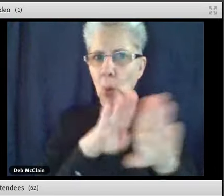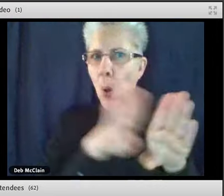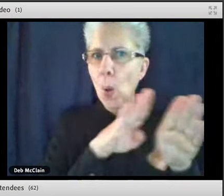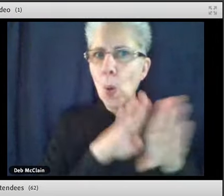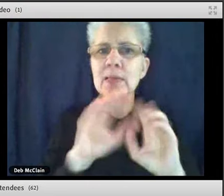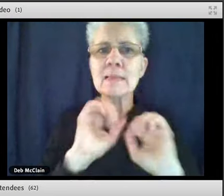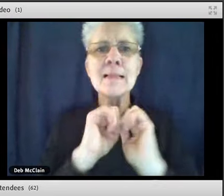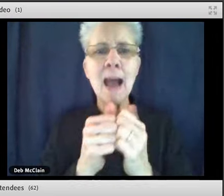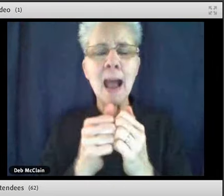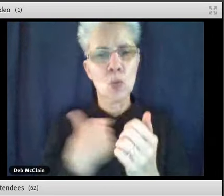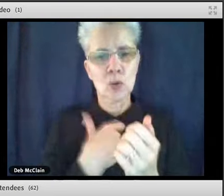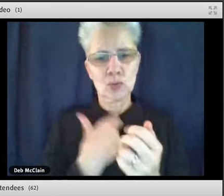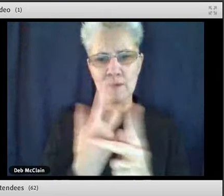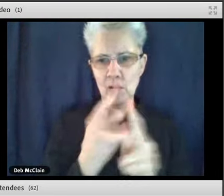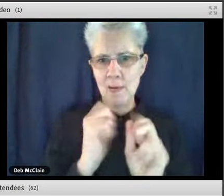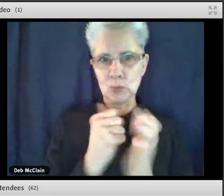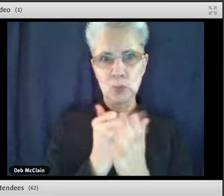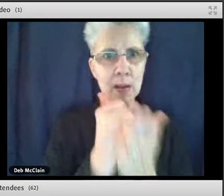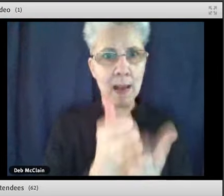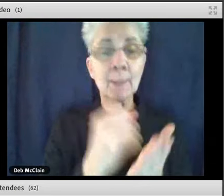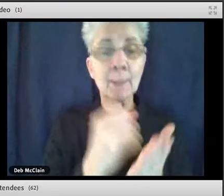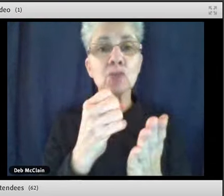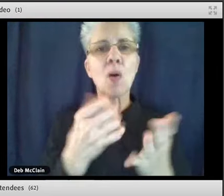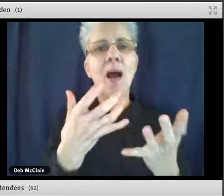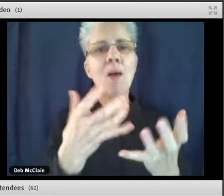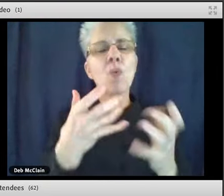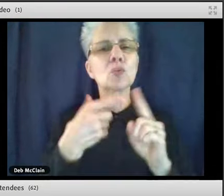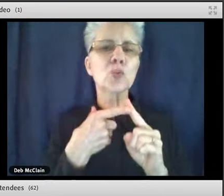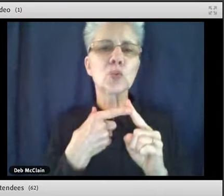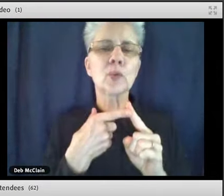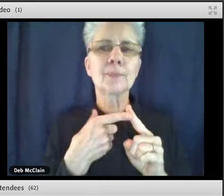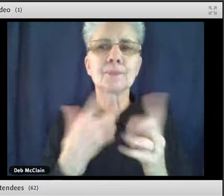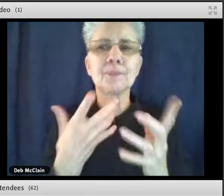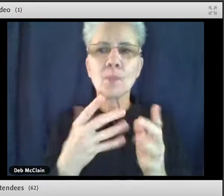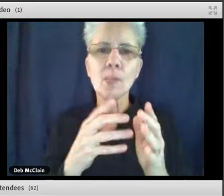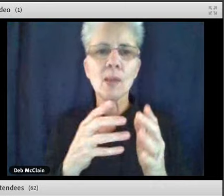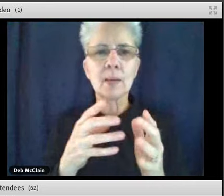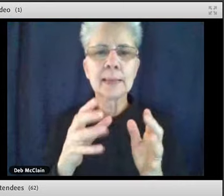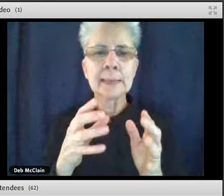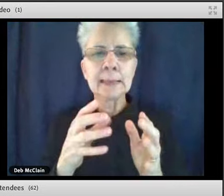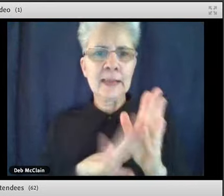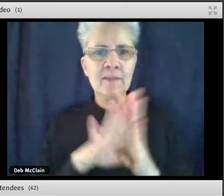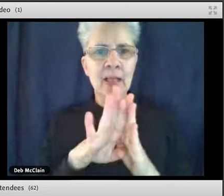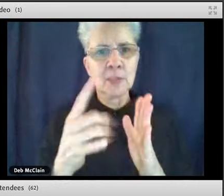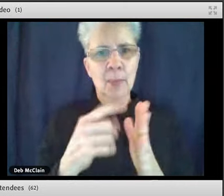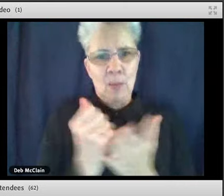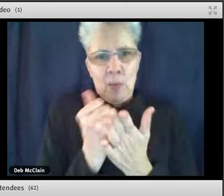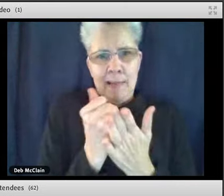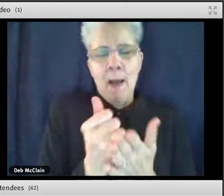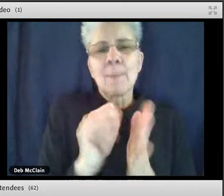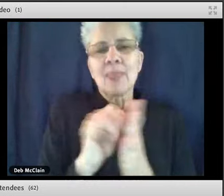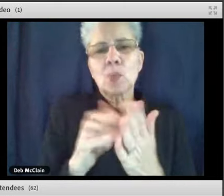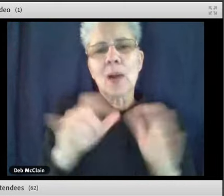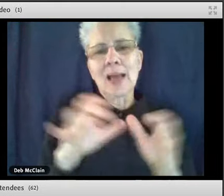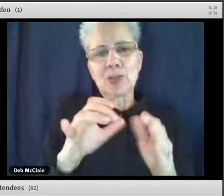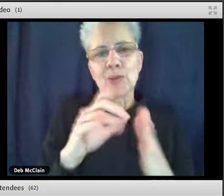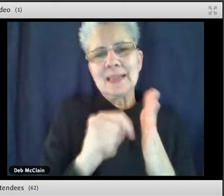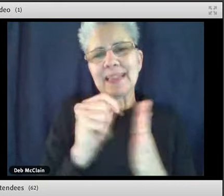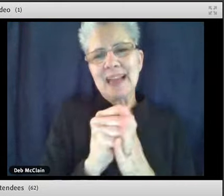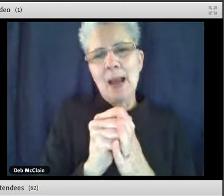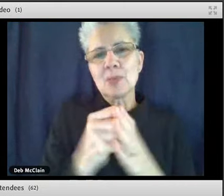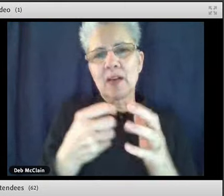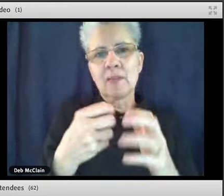figure out how to help them. And so I wanted to put something together that would help. That's what I do in times of crisis. I like to try to help